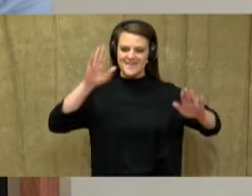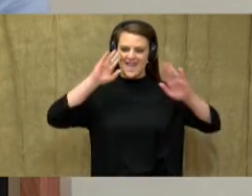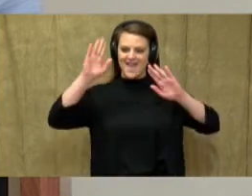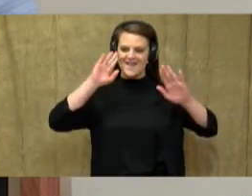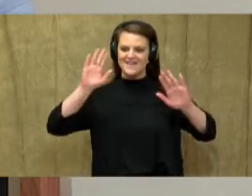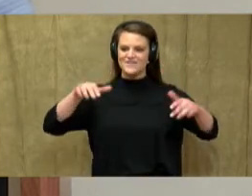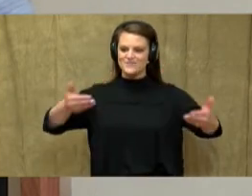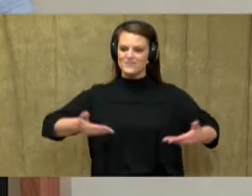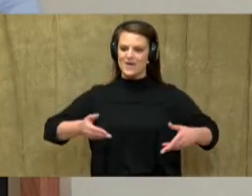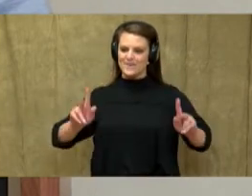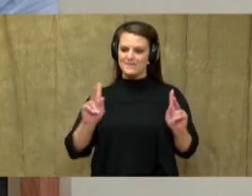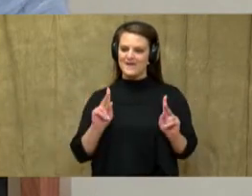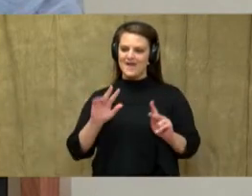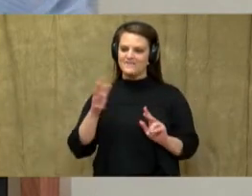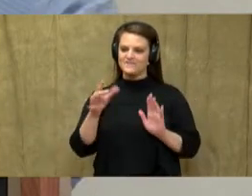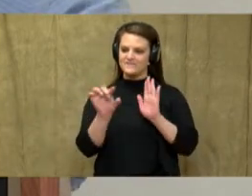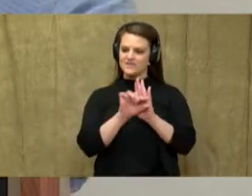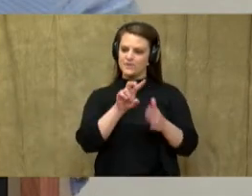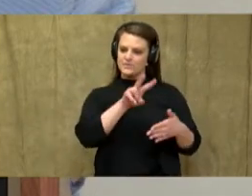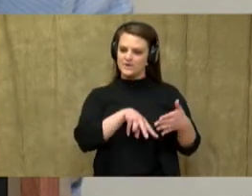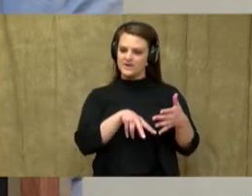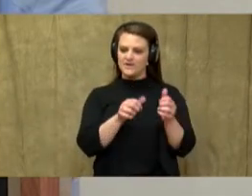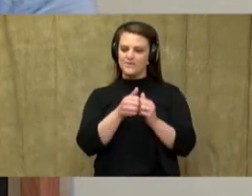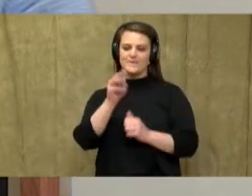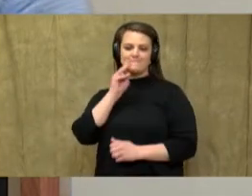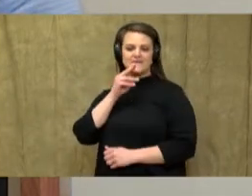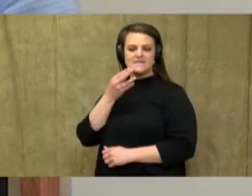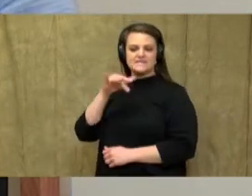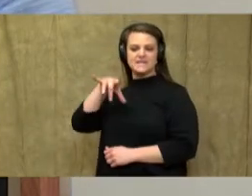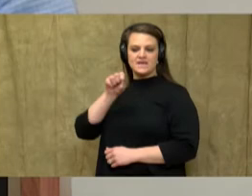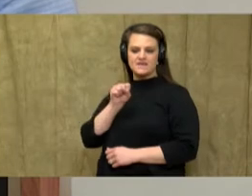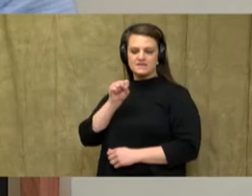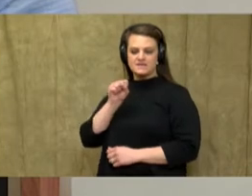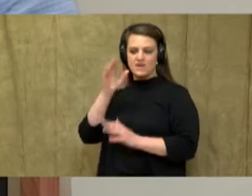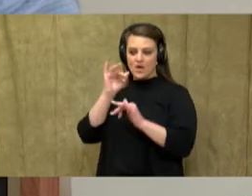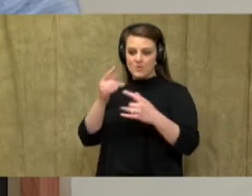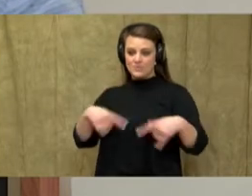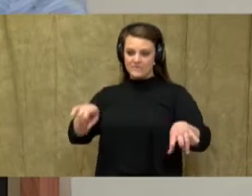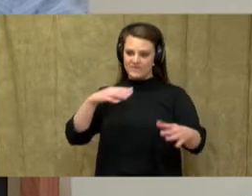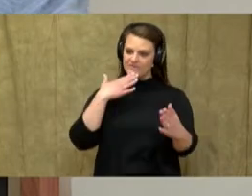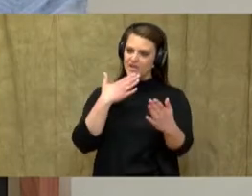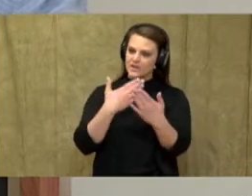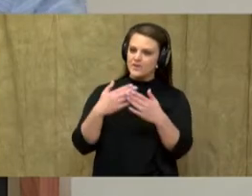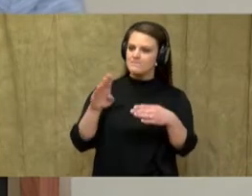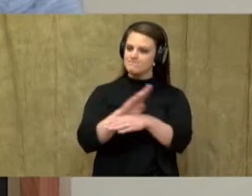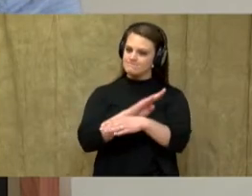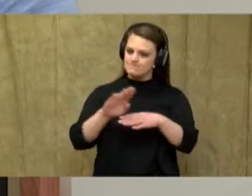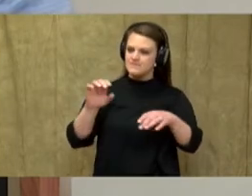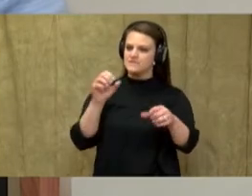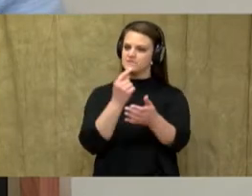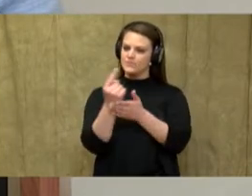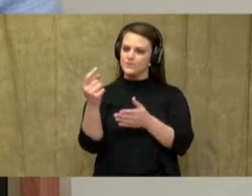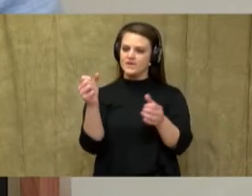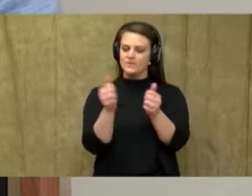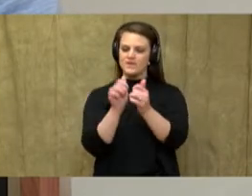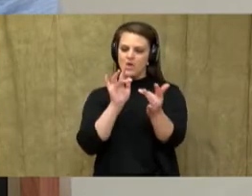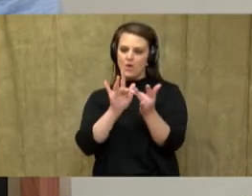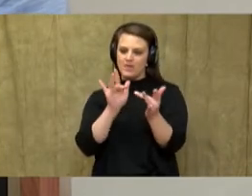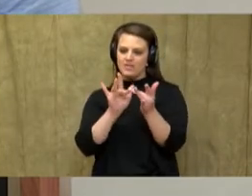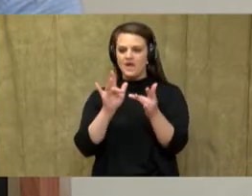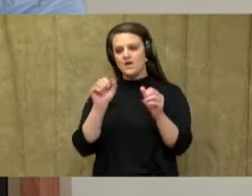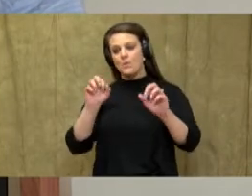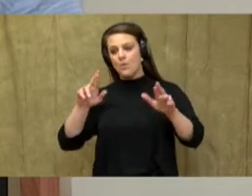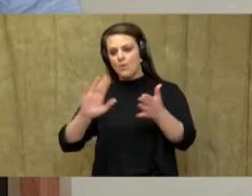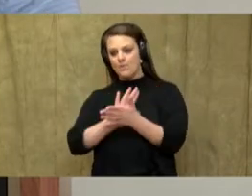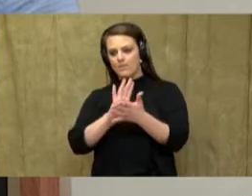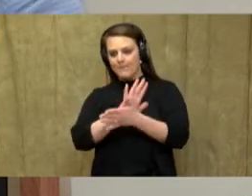Hey guys, welcome back to Fifth Grade Reading with Ms. Hicks. I hope you've had a productive week with your online classes or doing your